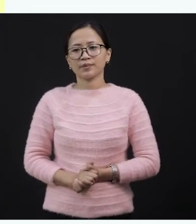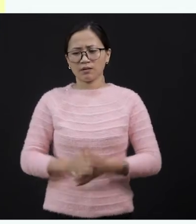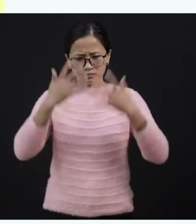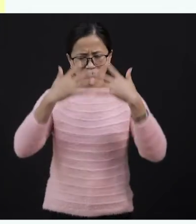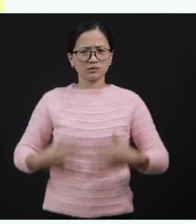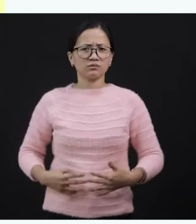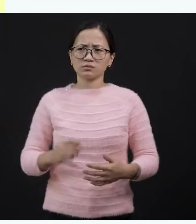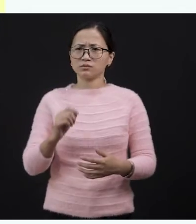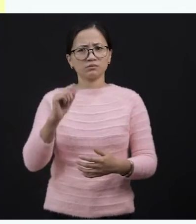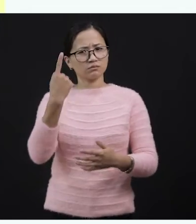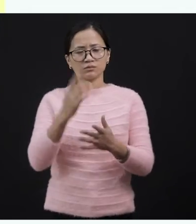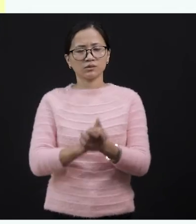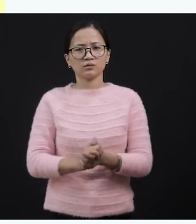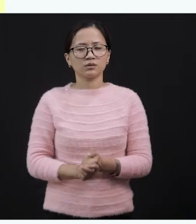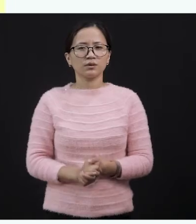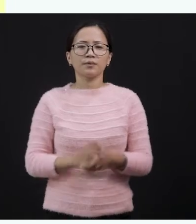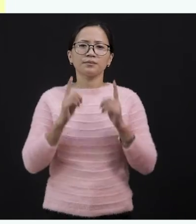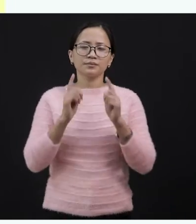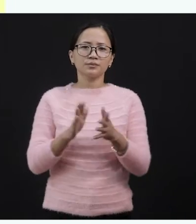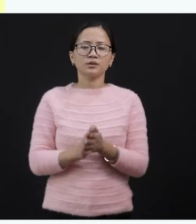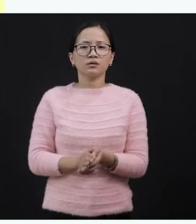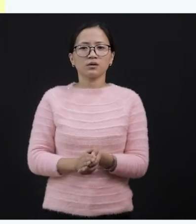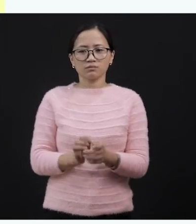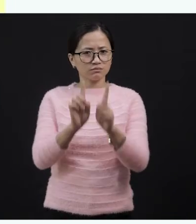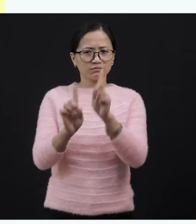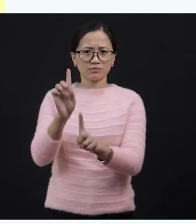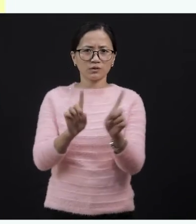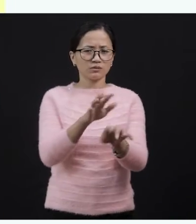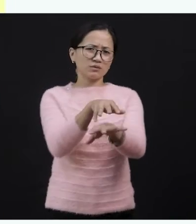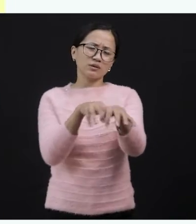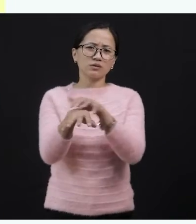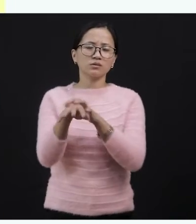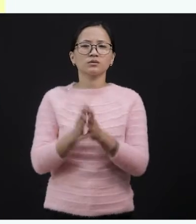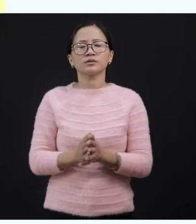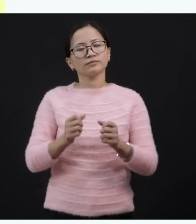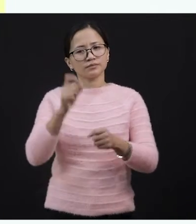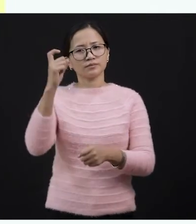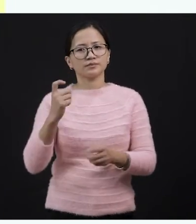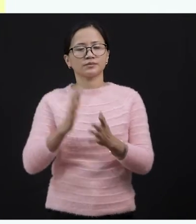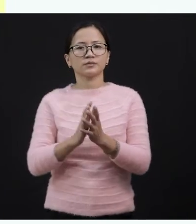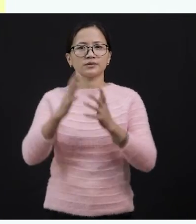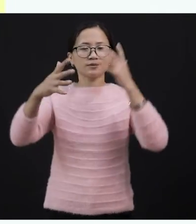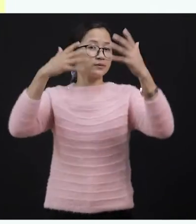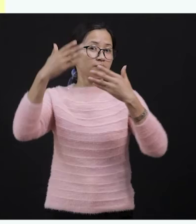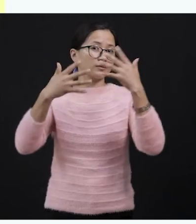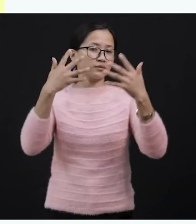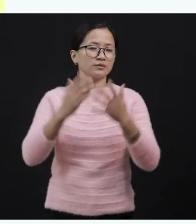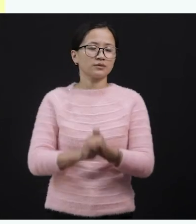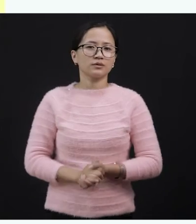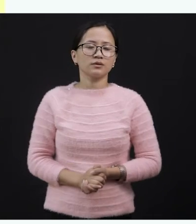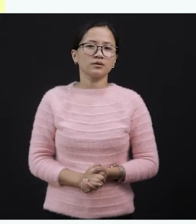only humans, plants, all wild animals, we need air. We need